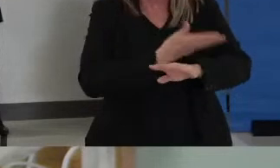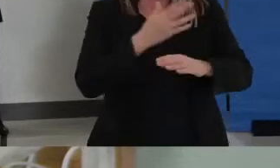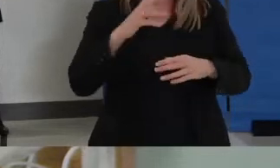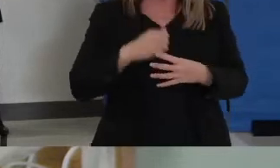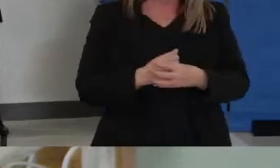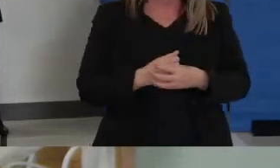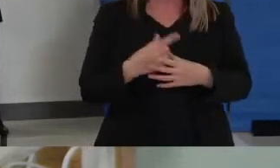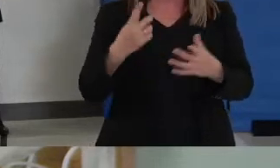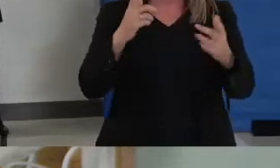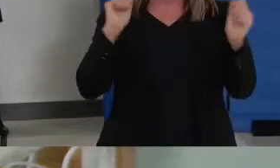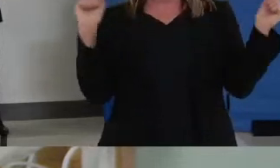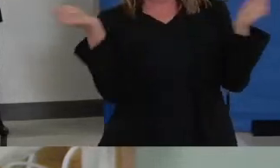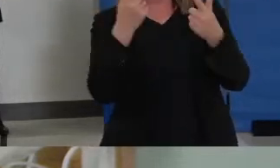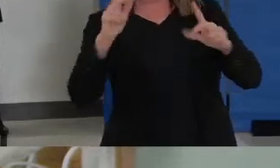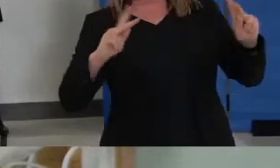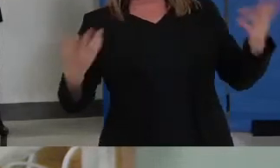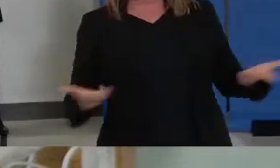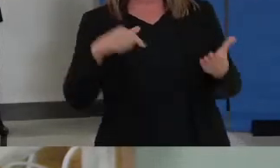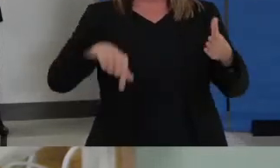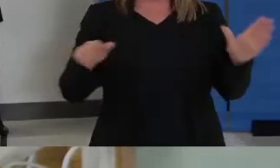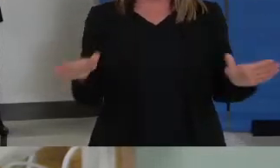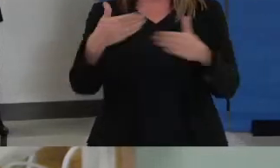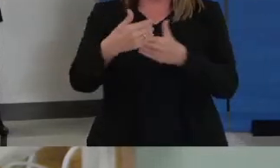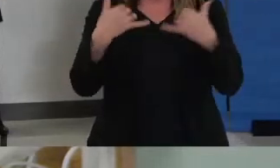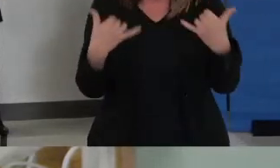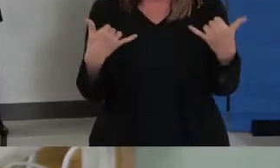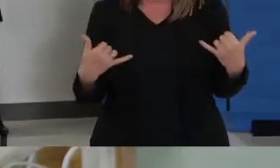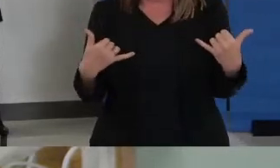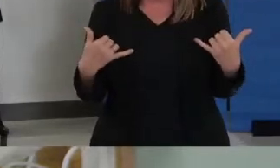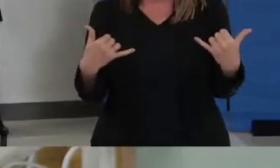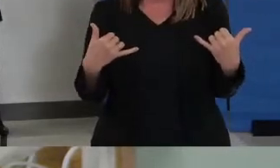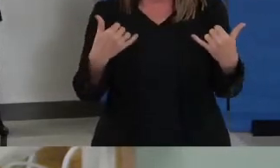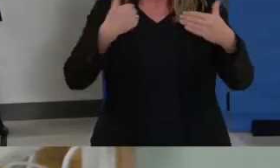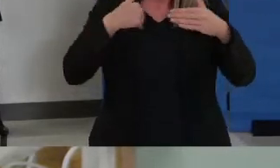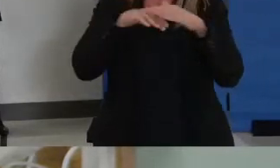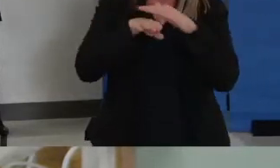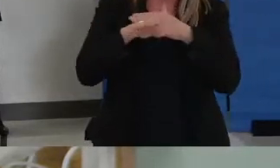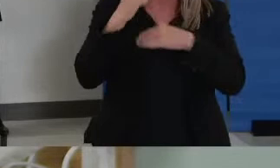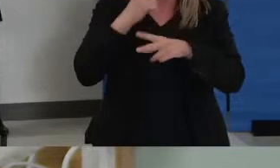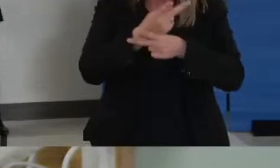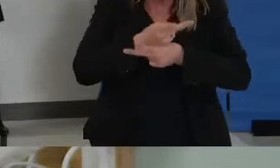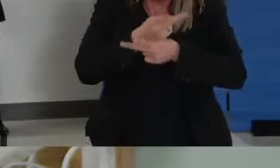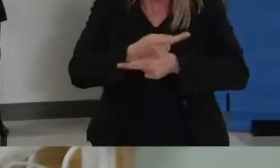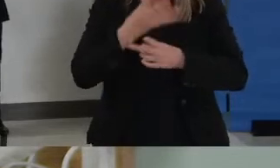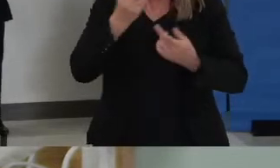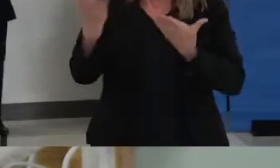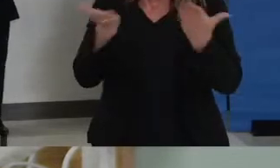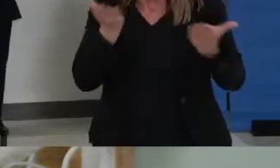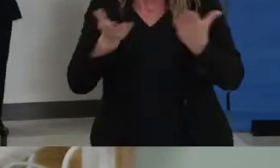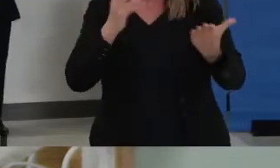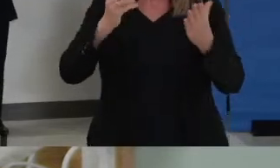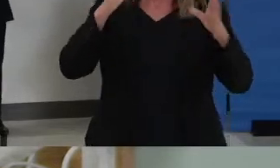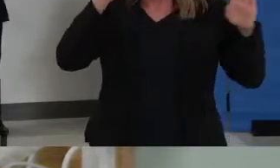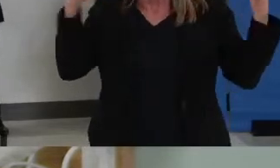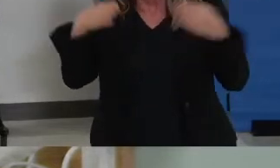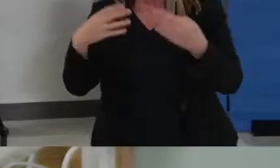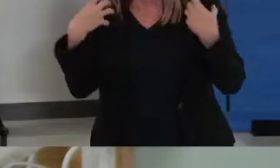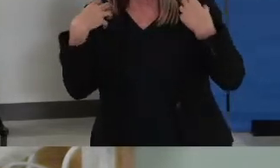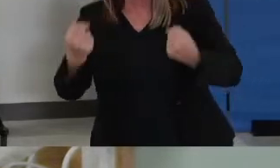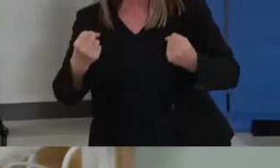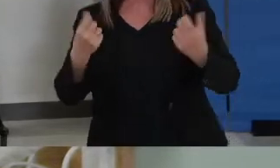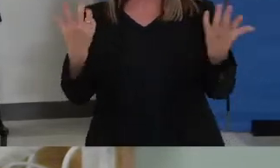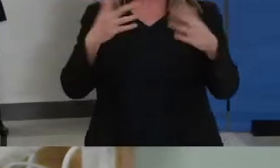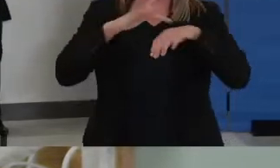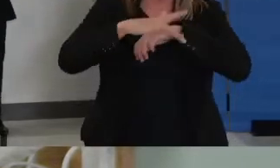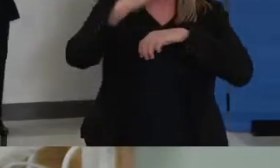to, everyone in this room today has access to care and services to focus on wellness, early